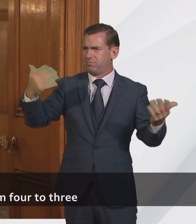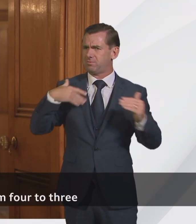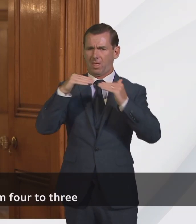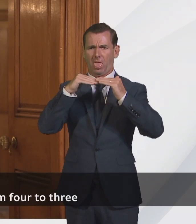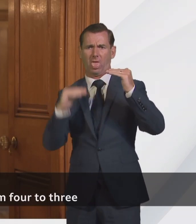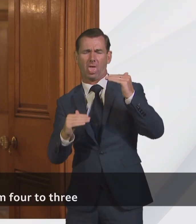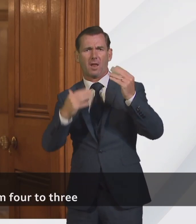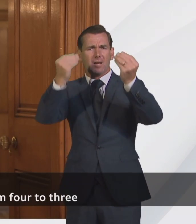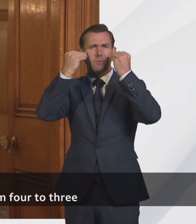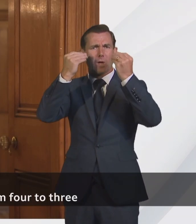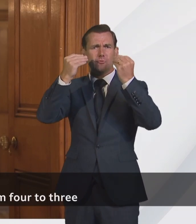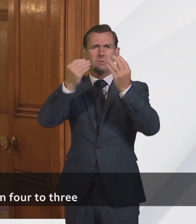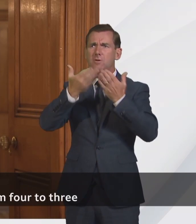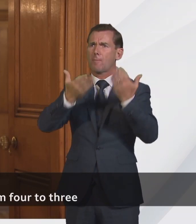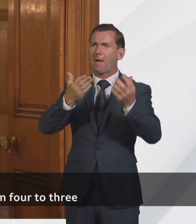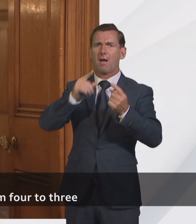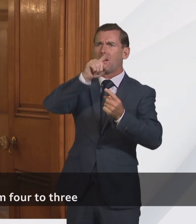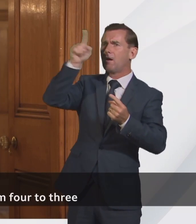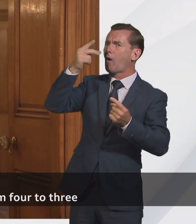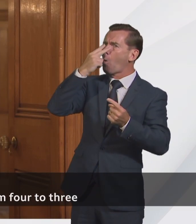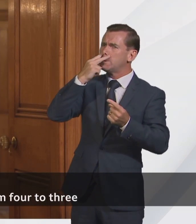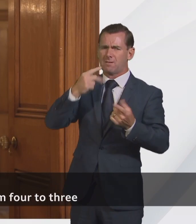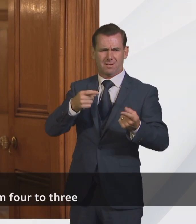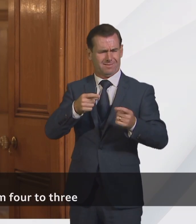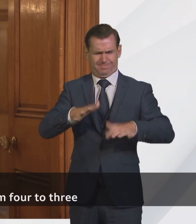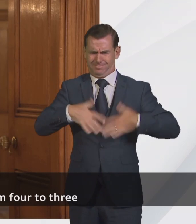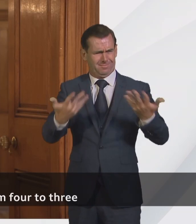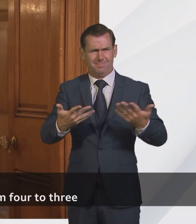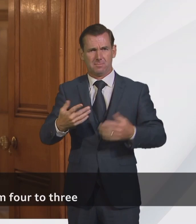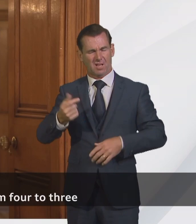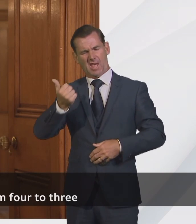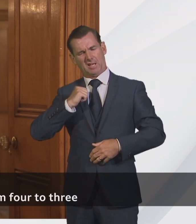their education or accept lower expectations for them.